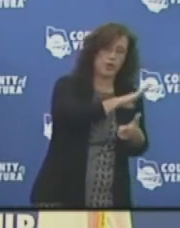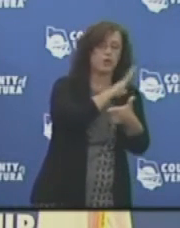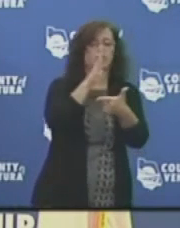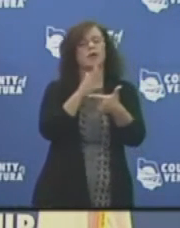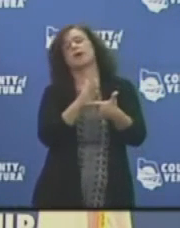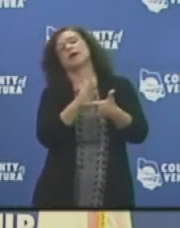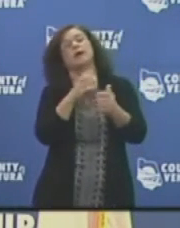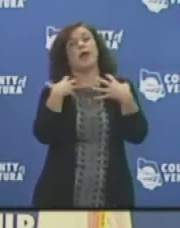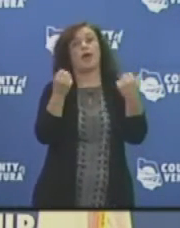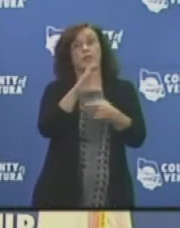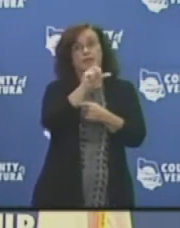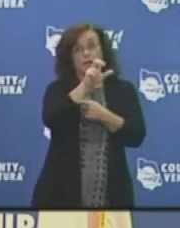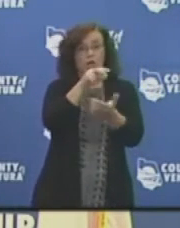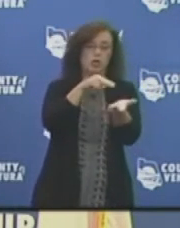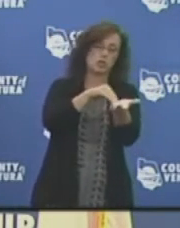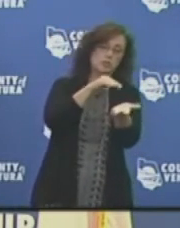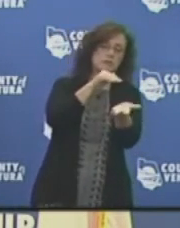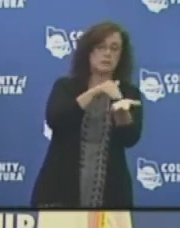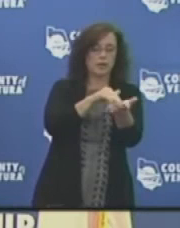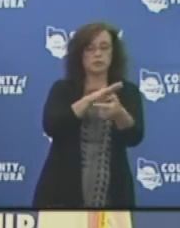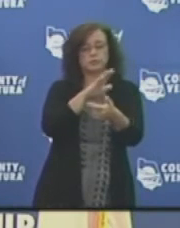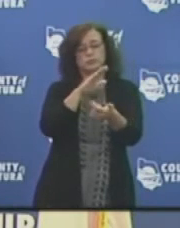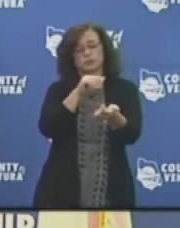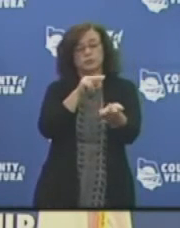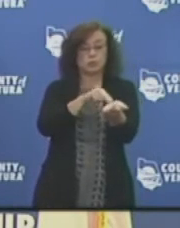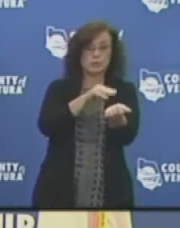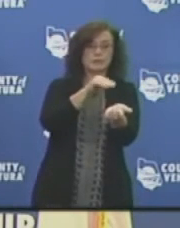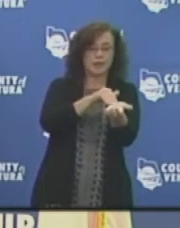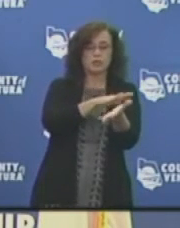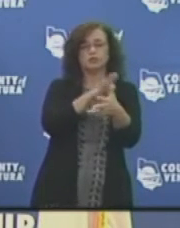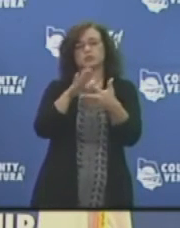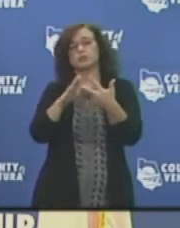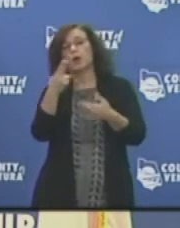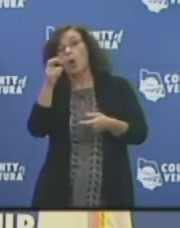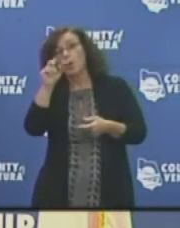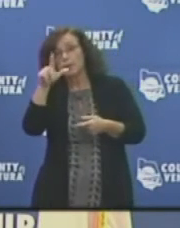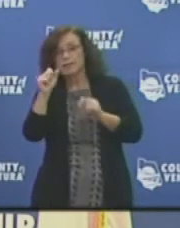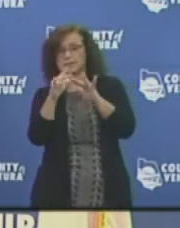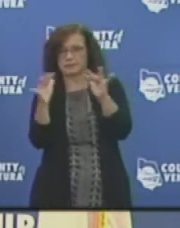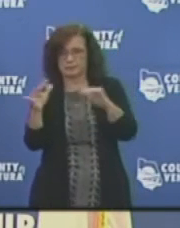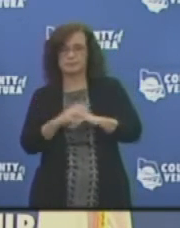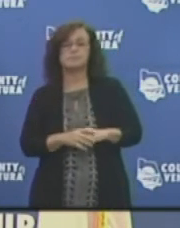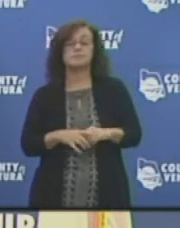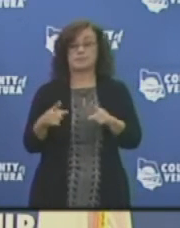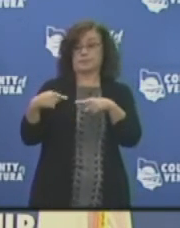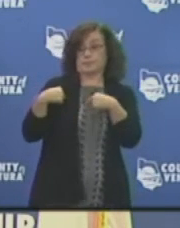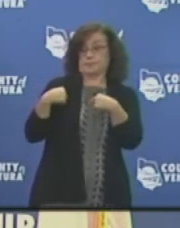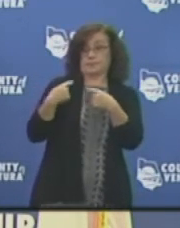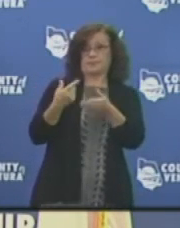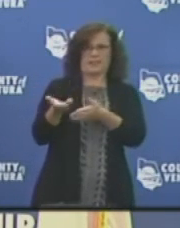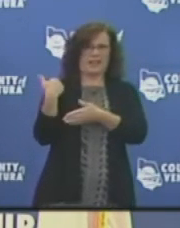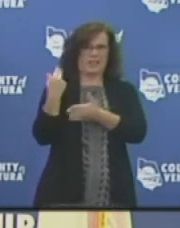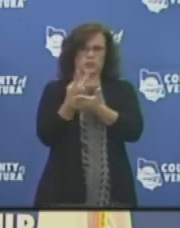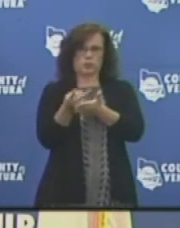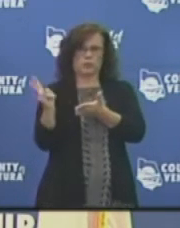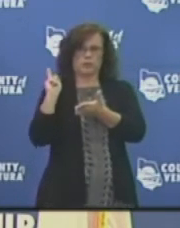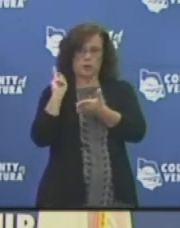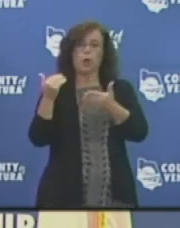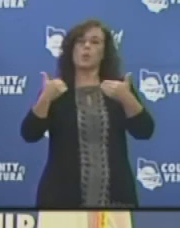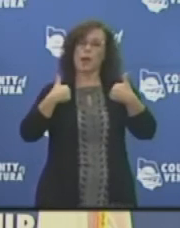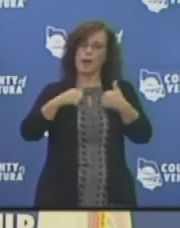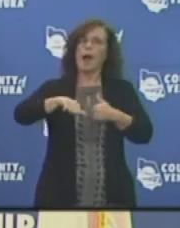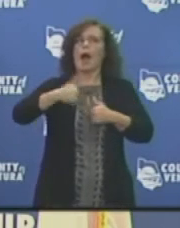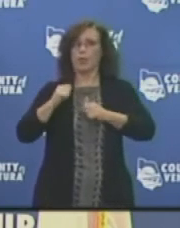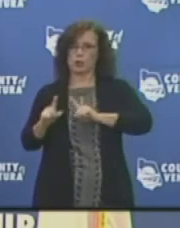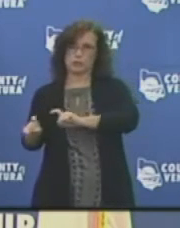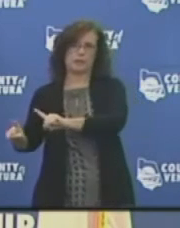last 2 weeks, we had another countywide testing effort, and we certainly appreciate everybody that came and